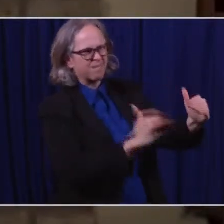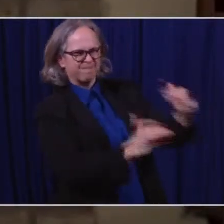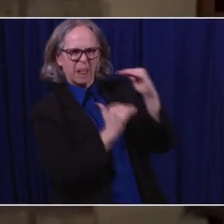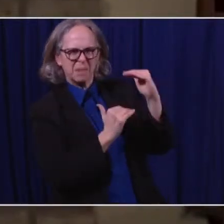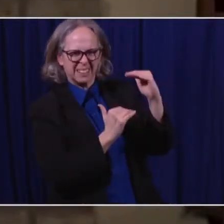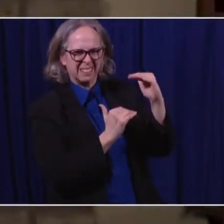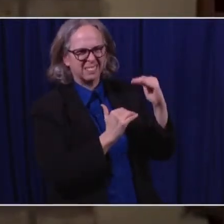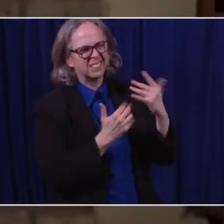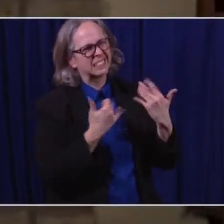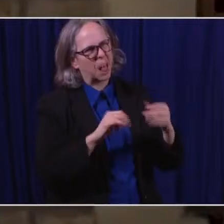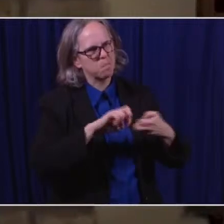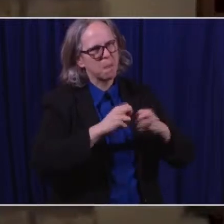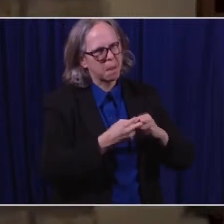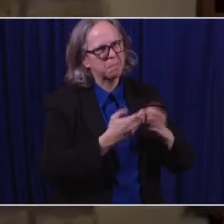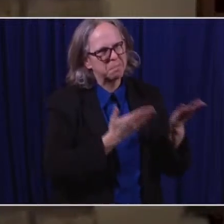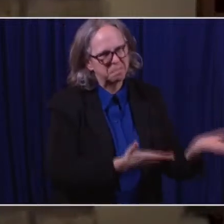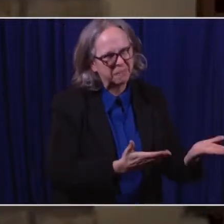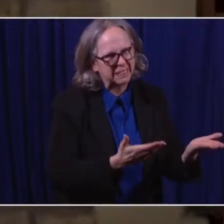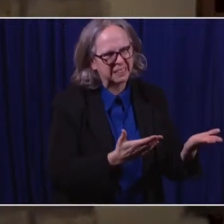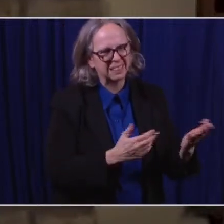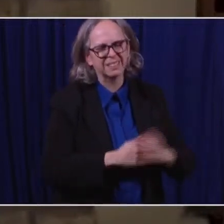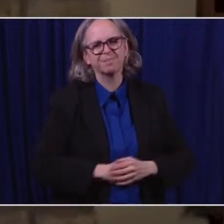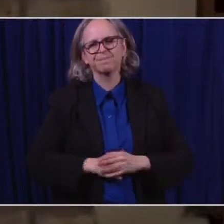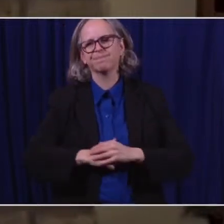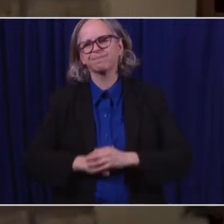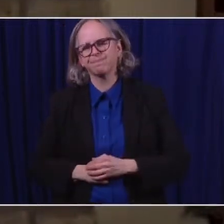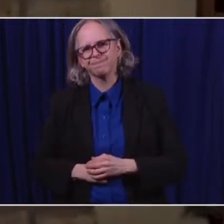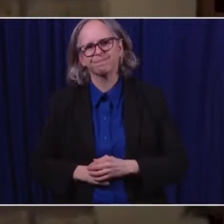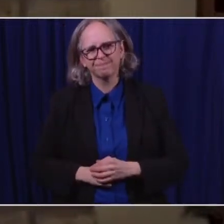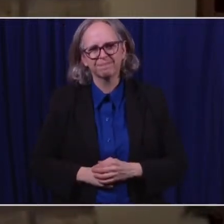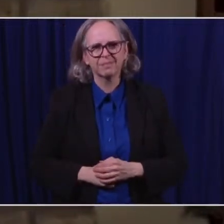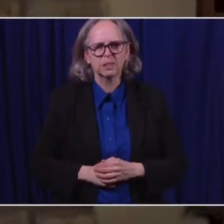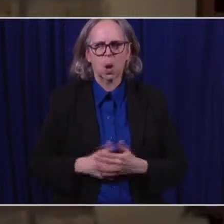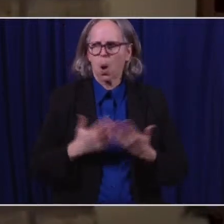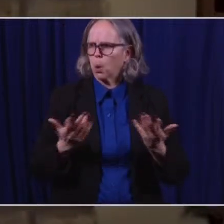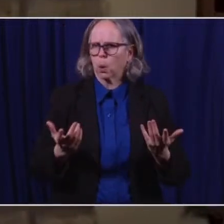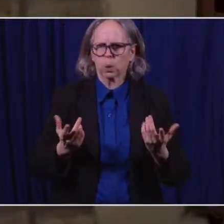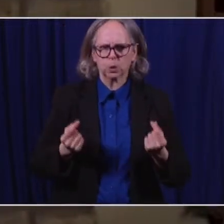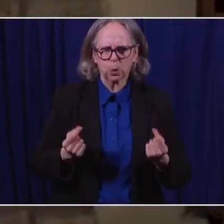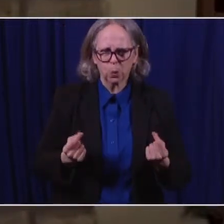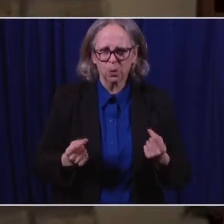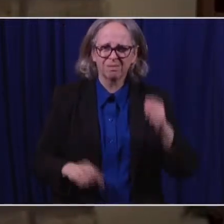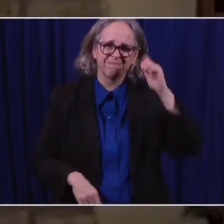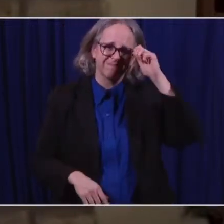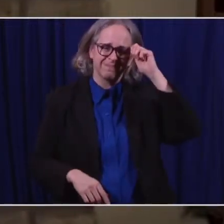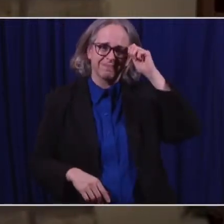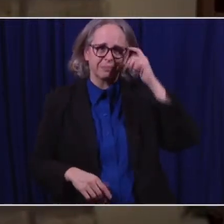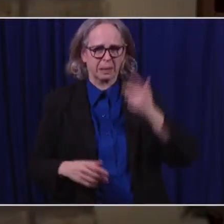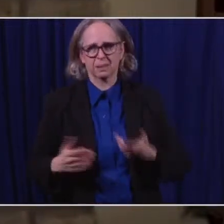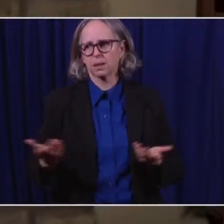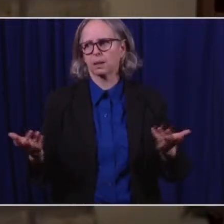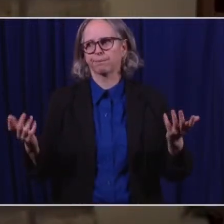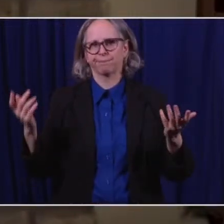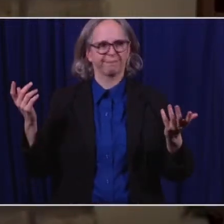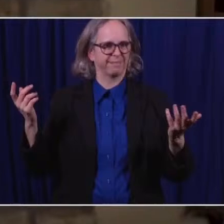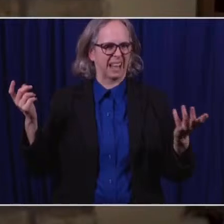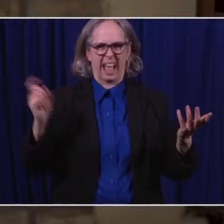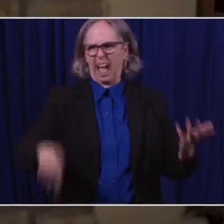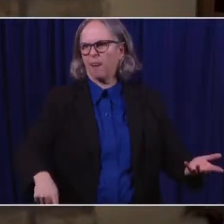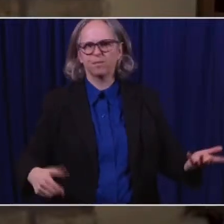We hope eventually it goes away. And so what we have to do as we go forward is we balance